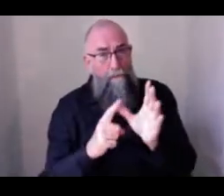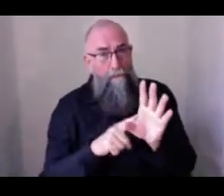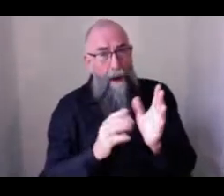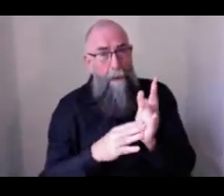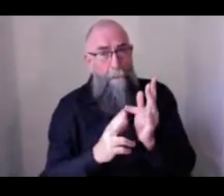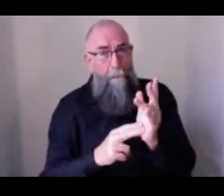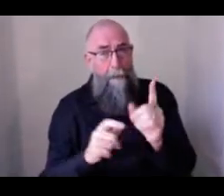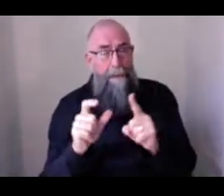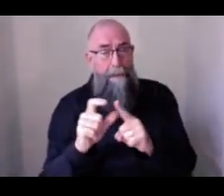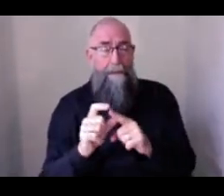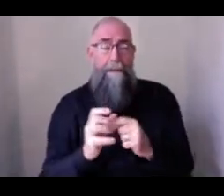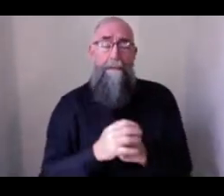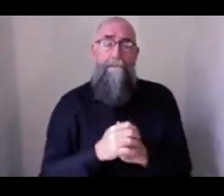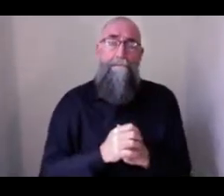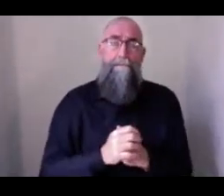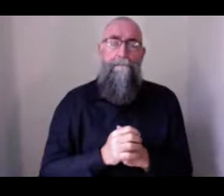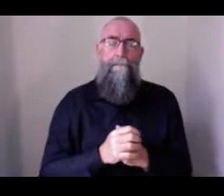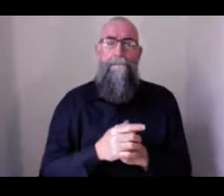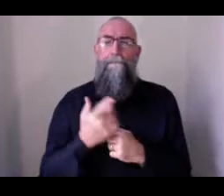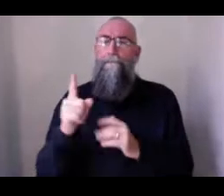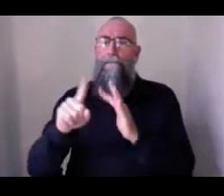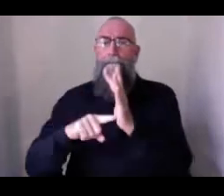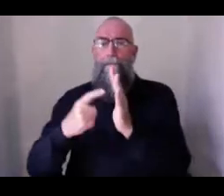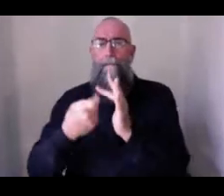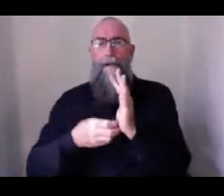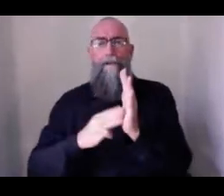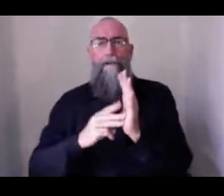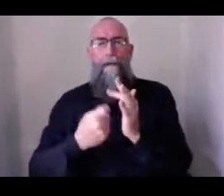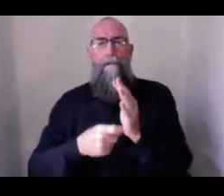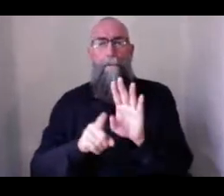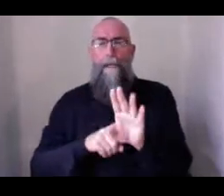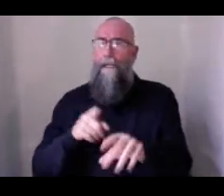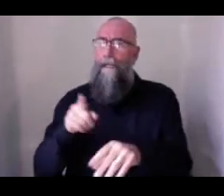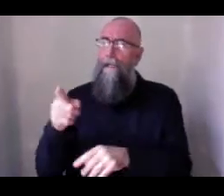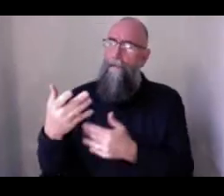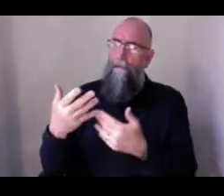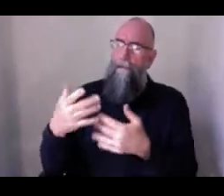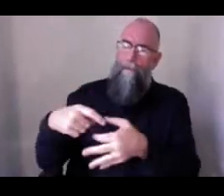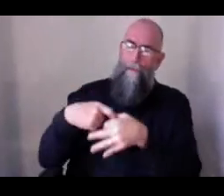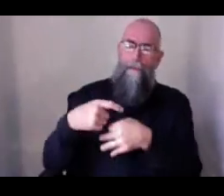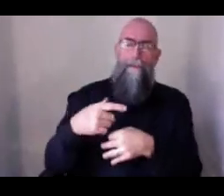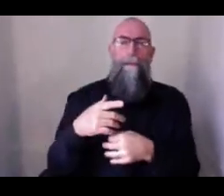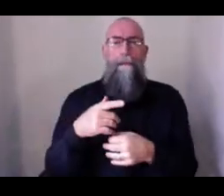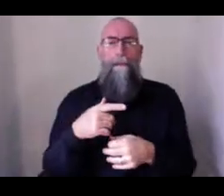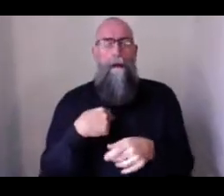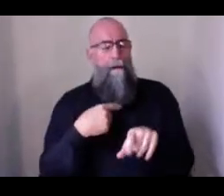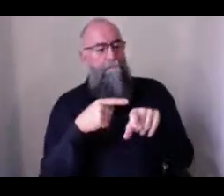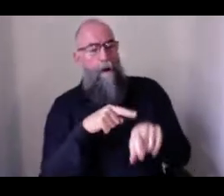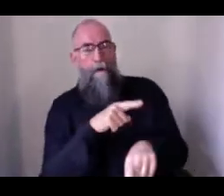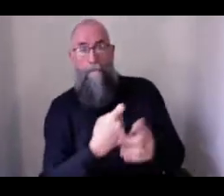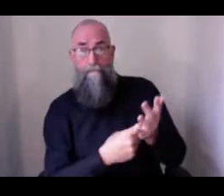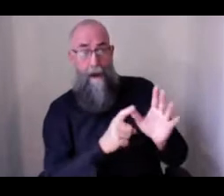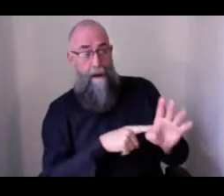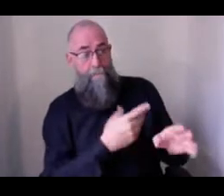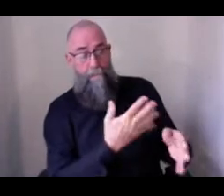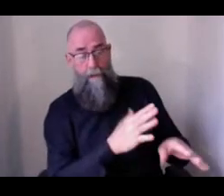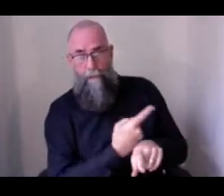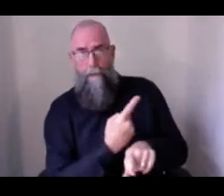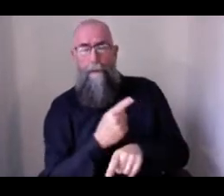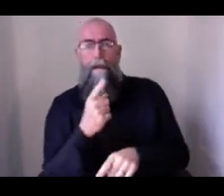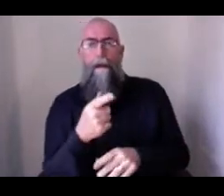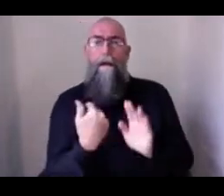So a question from Jeremy. Following Raymond's question, is a video filmmaking aspect in a theatre-based piece eligible, and